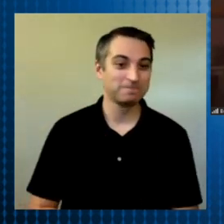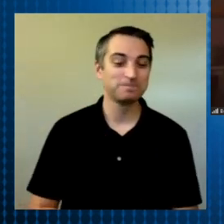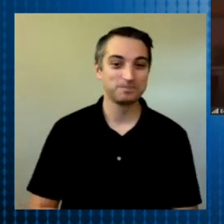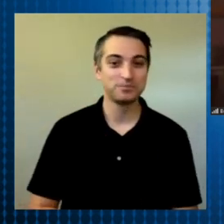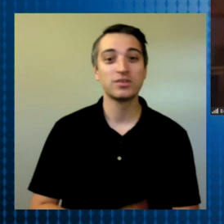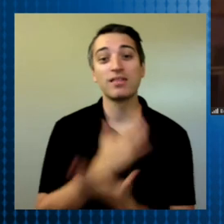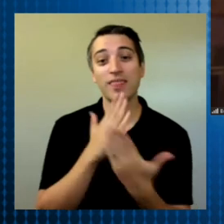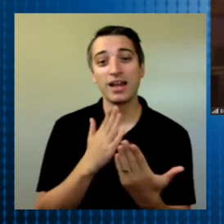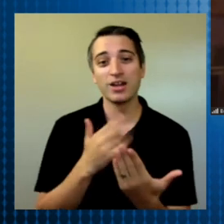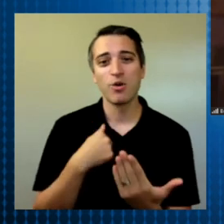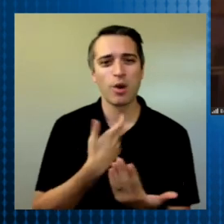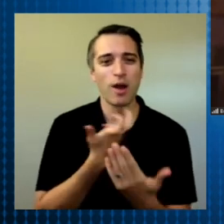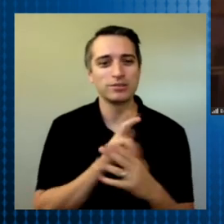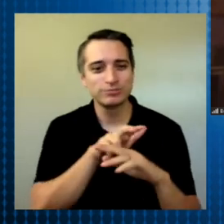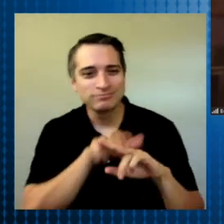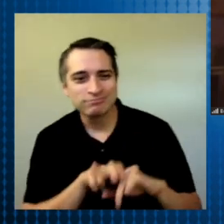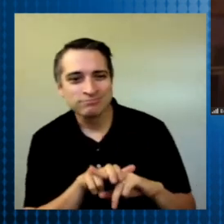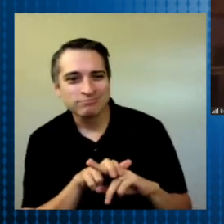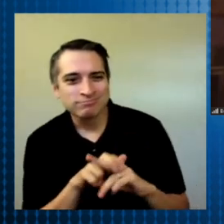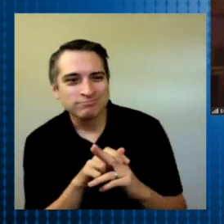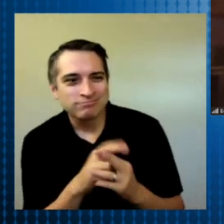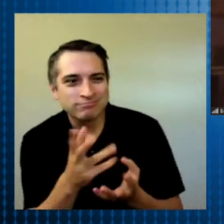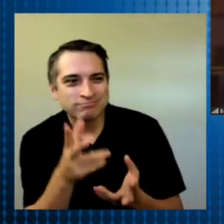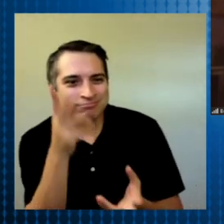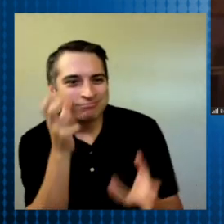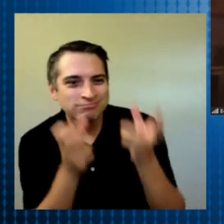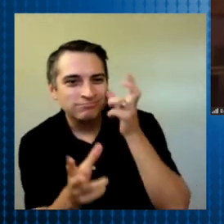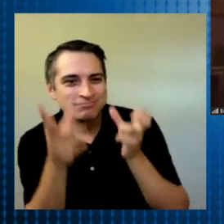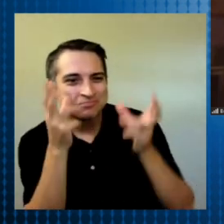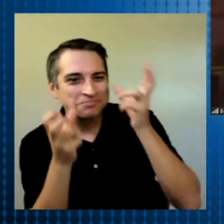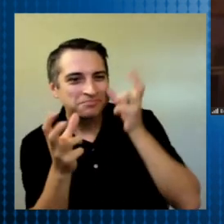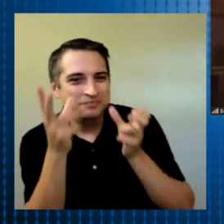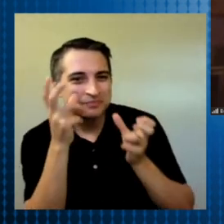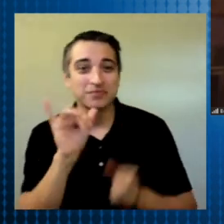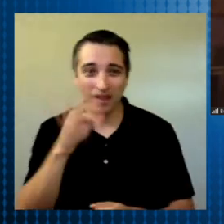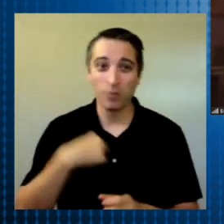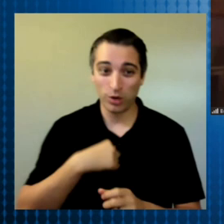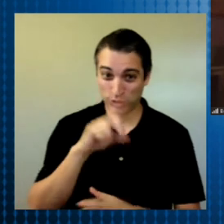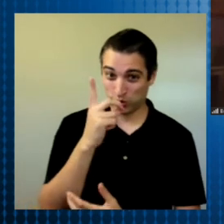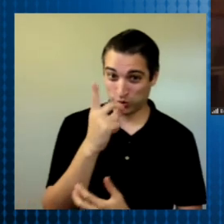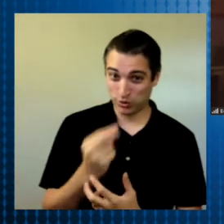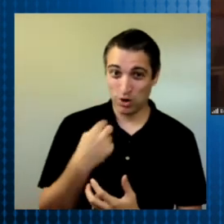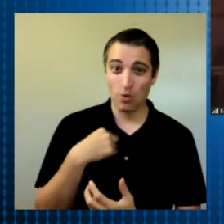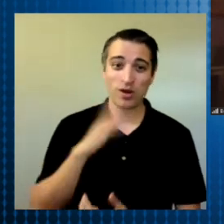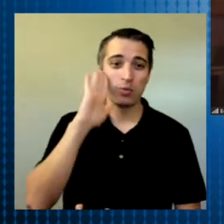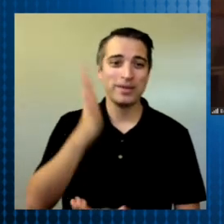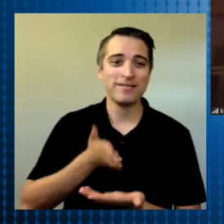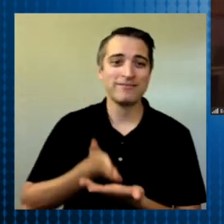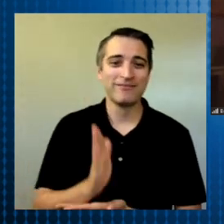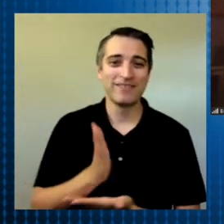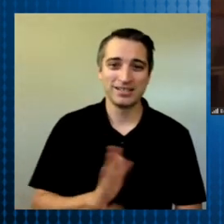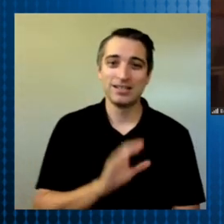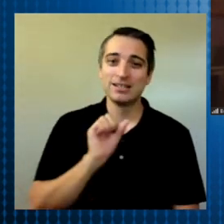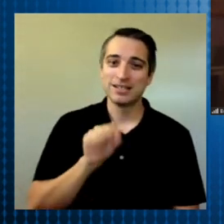sit at your feet, Dr. Pickard, because we know that if we do that, that we'll be okay. And yes, you are